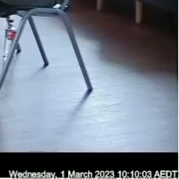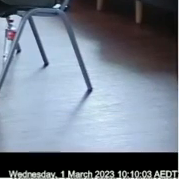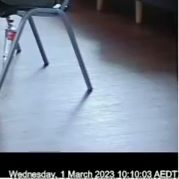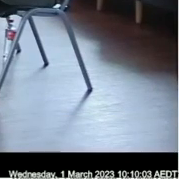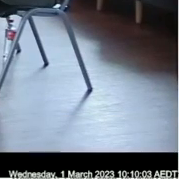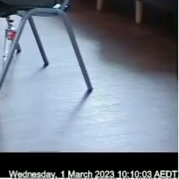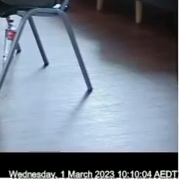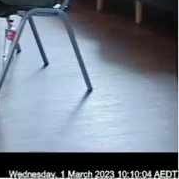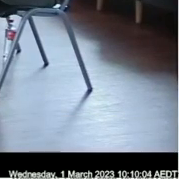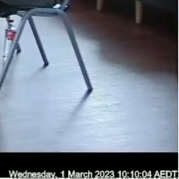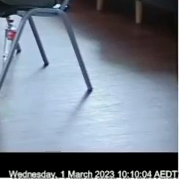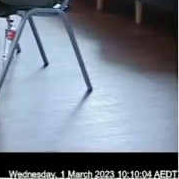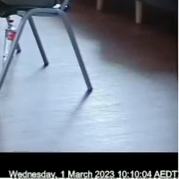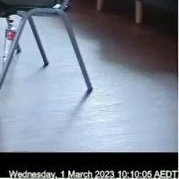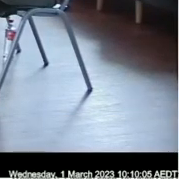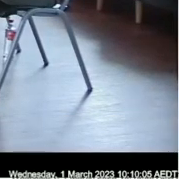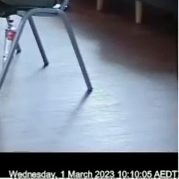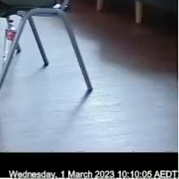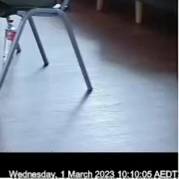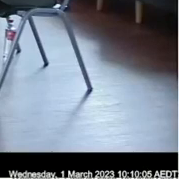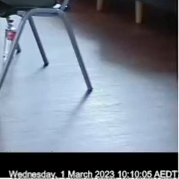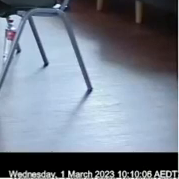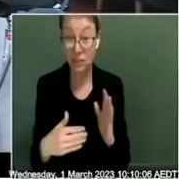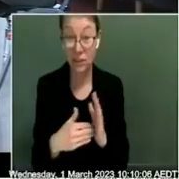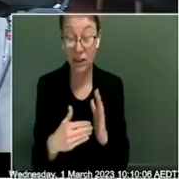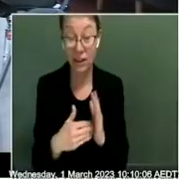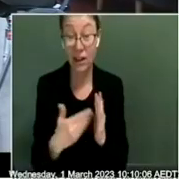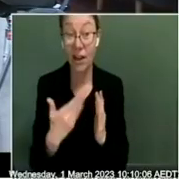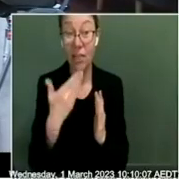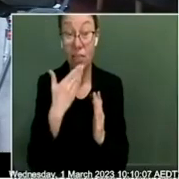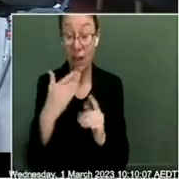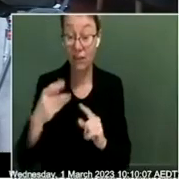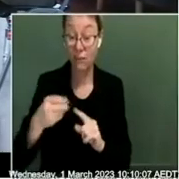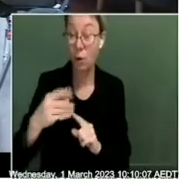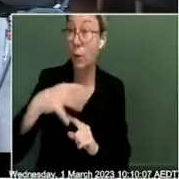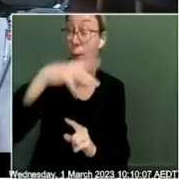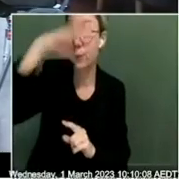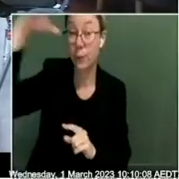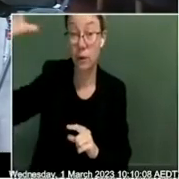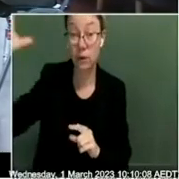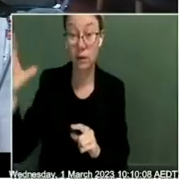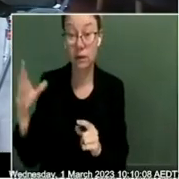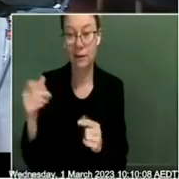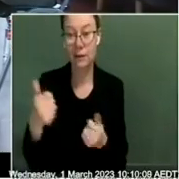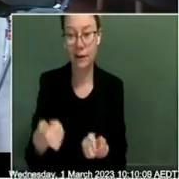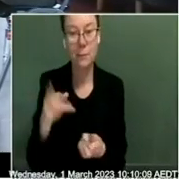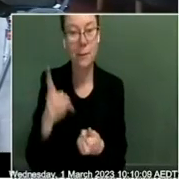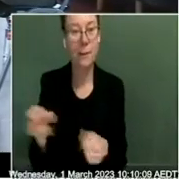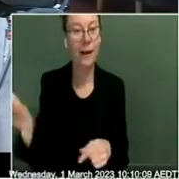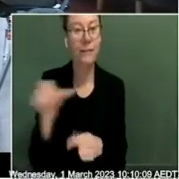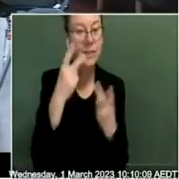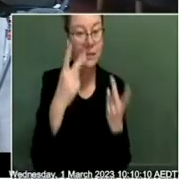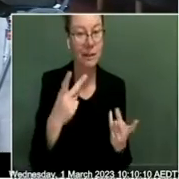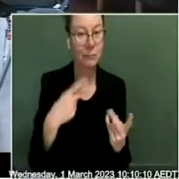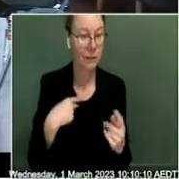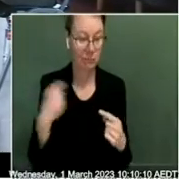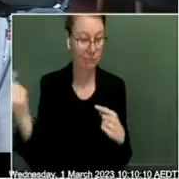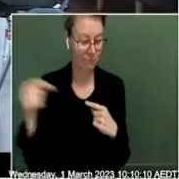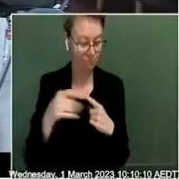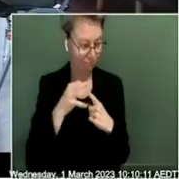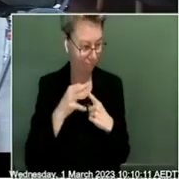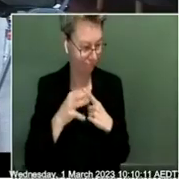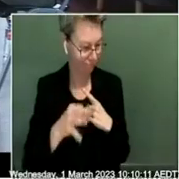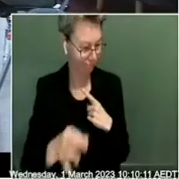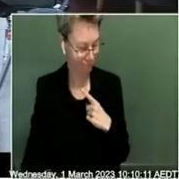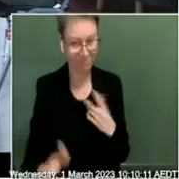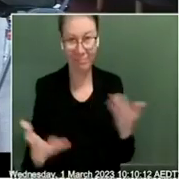for smoking. It's great to come back and visit here. Mm. I haven't been down this way for I don't know how long, and driving here on my